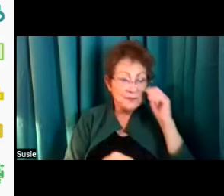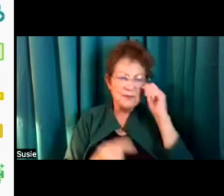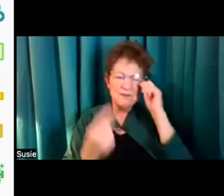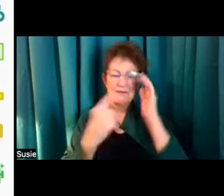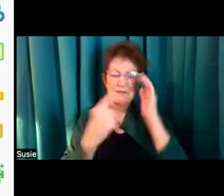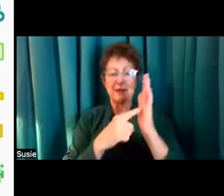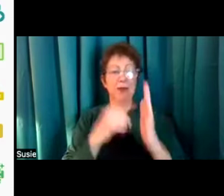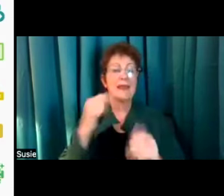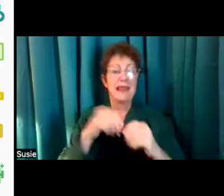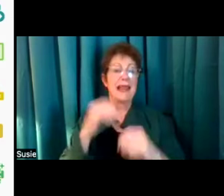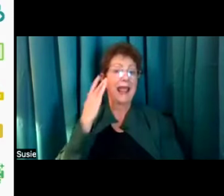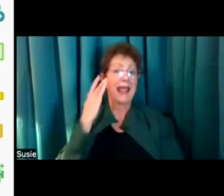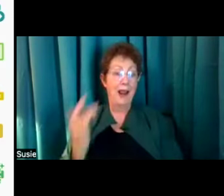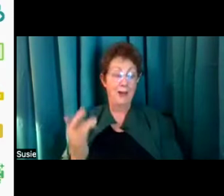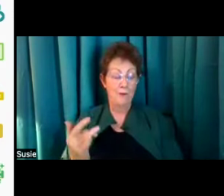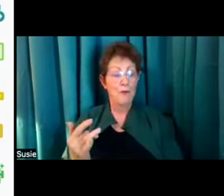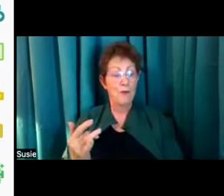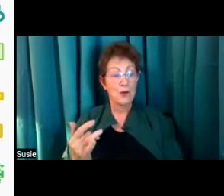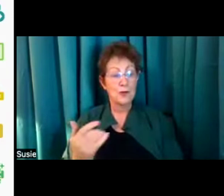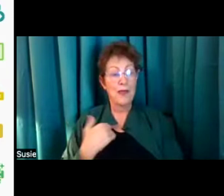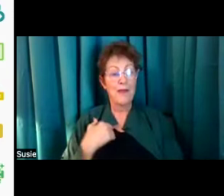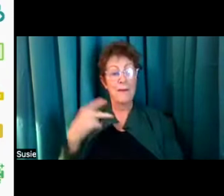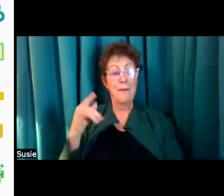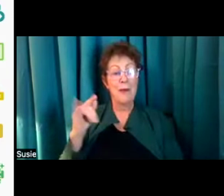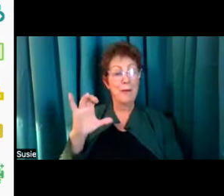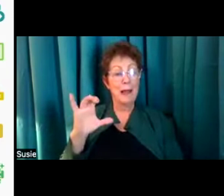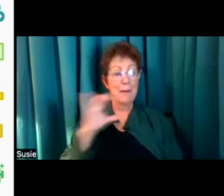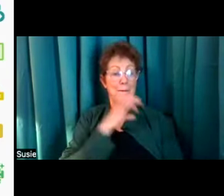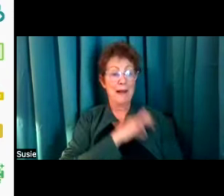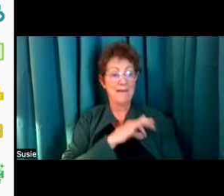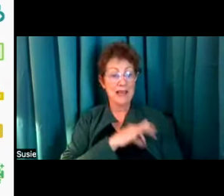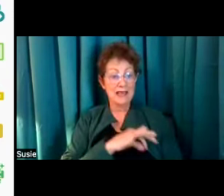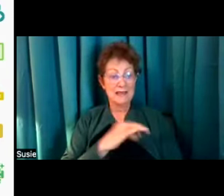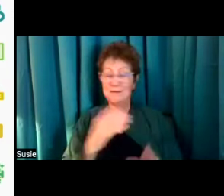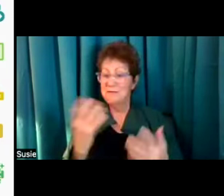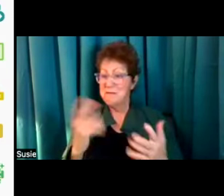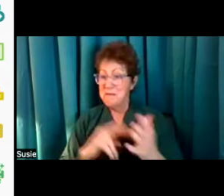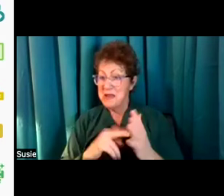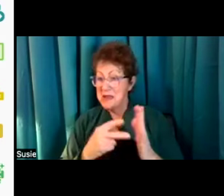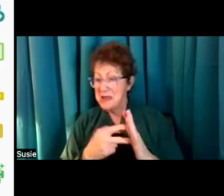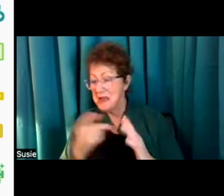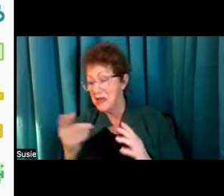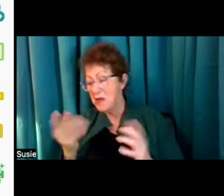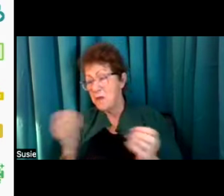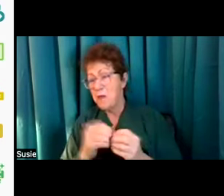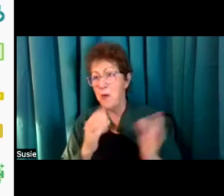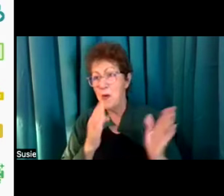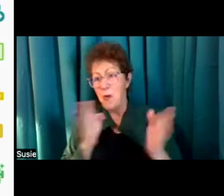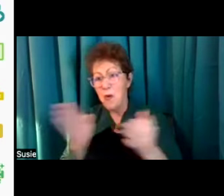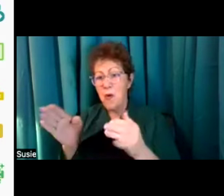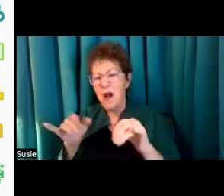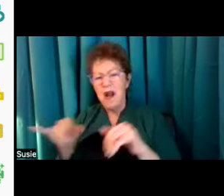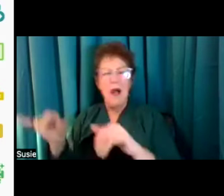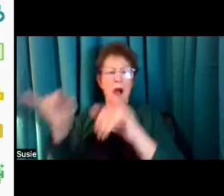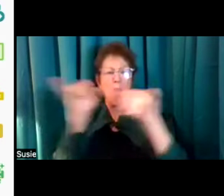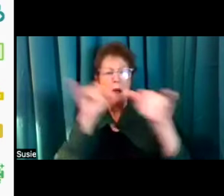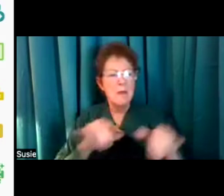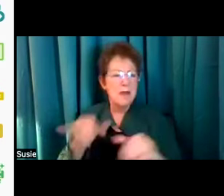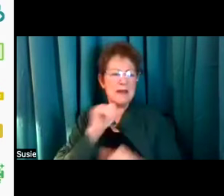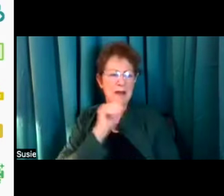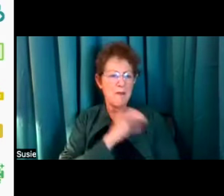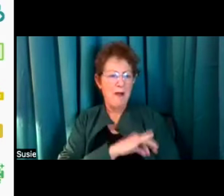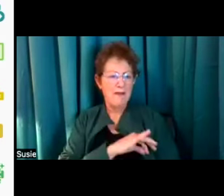of California. You have a public benefit corporation, which is, I would say, the more kind of common and standard type of